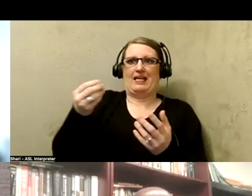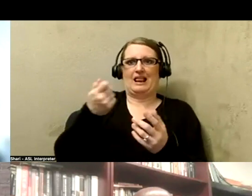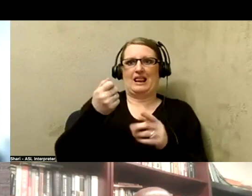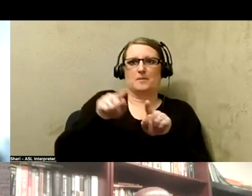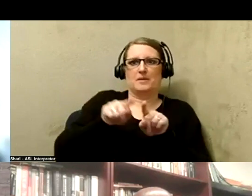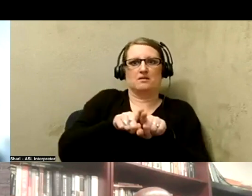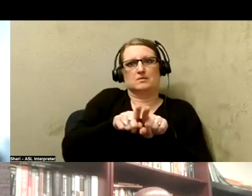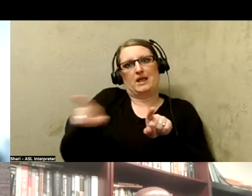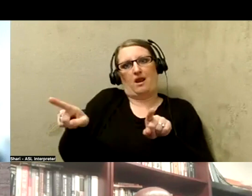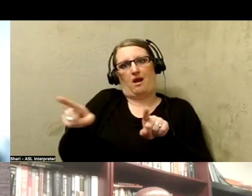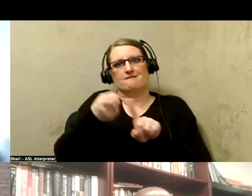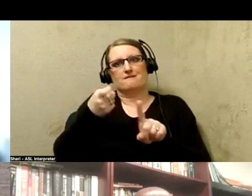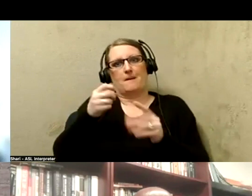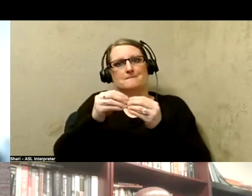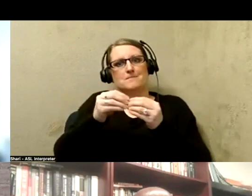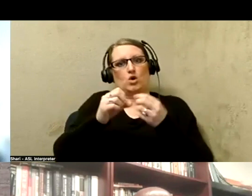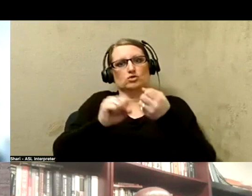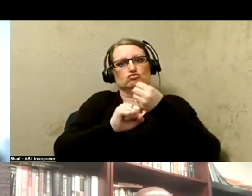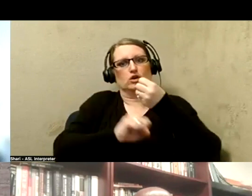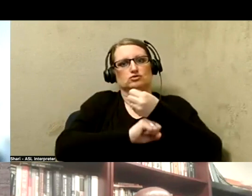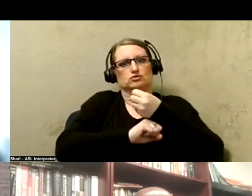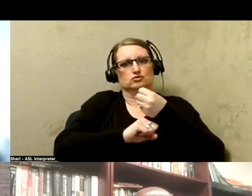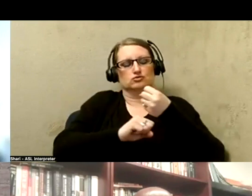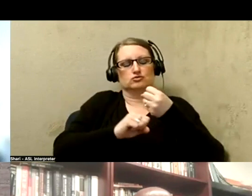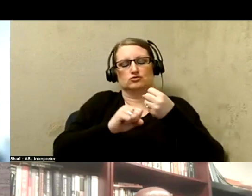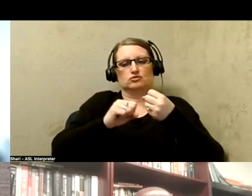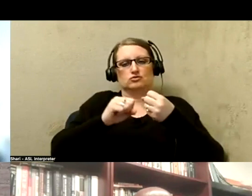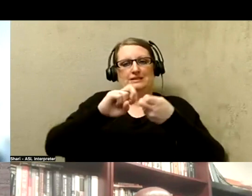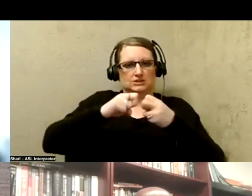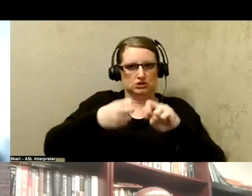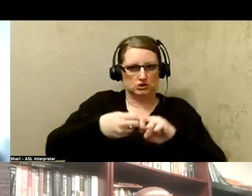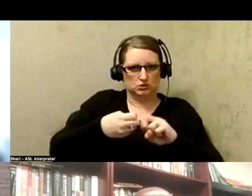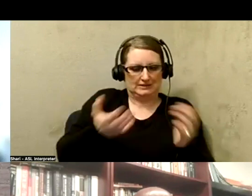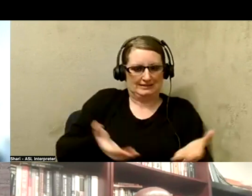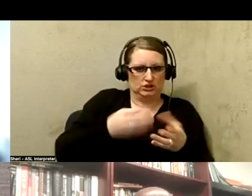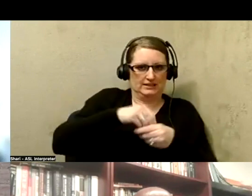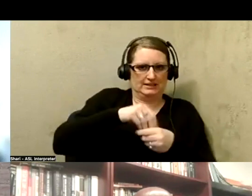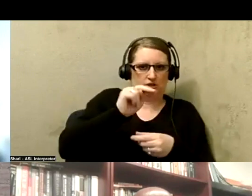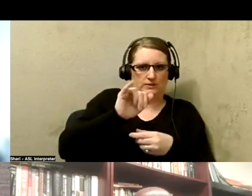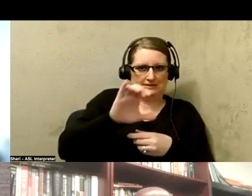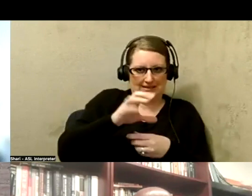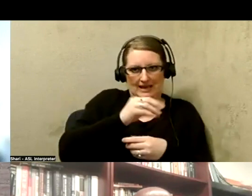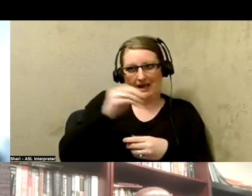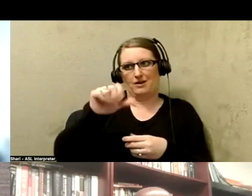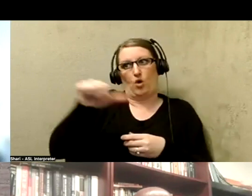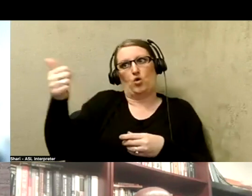from the kind of more structural problems here in the city and elsewhere.